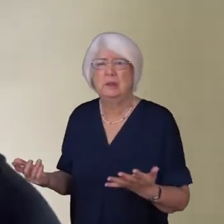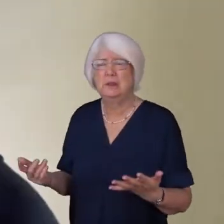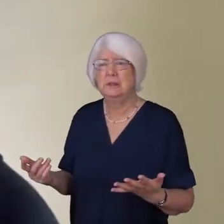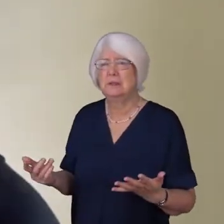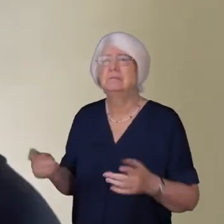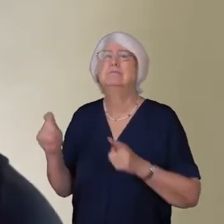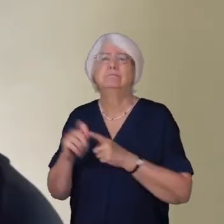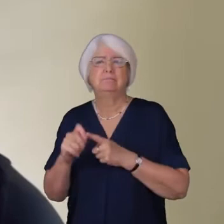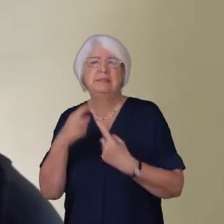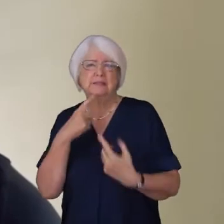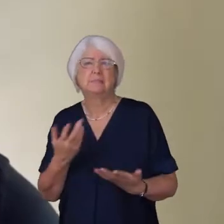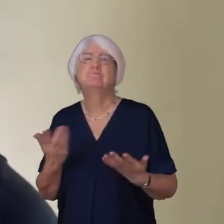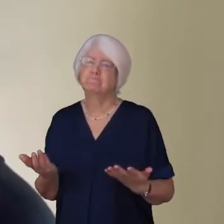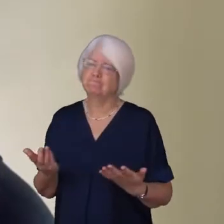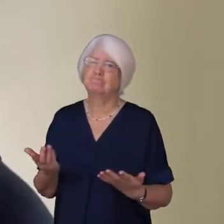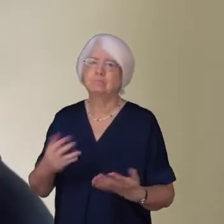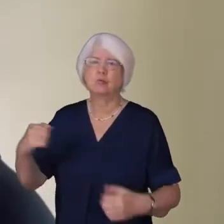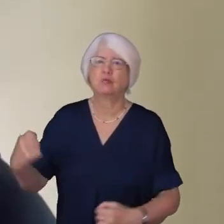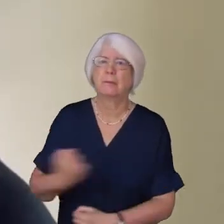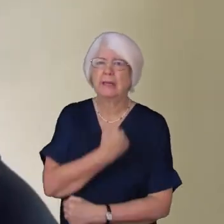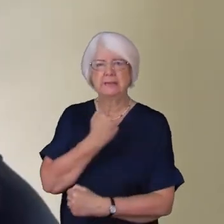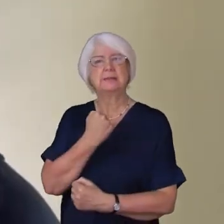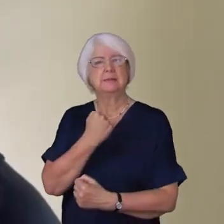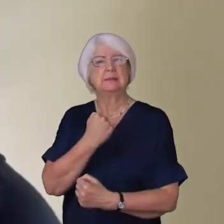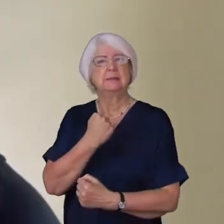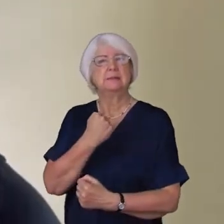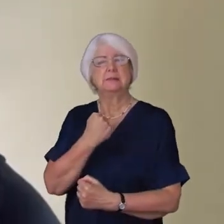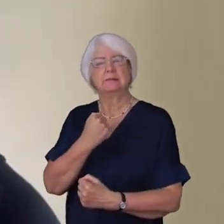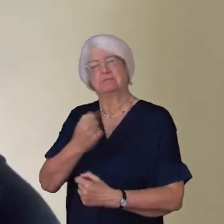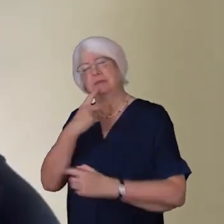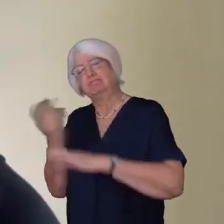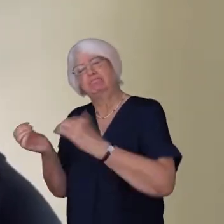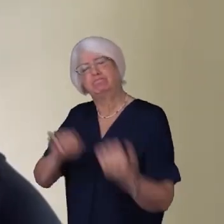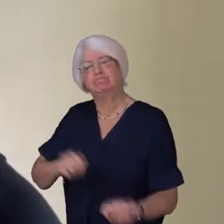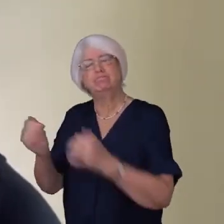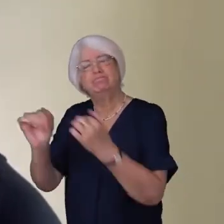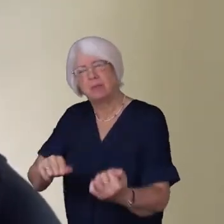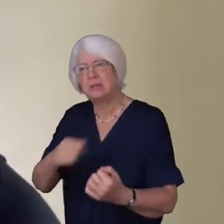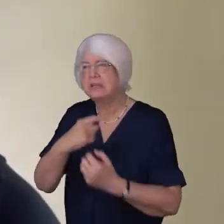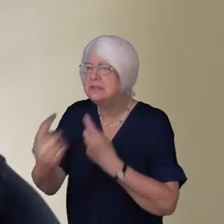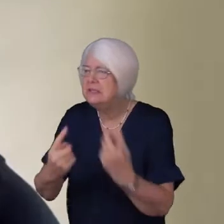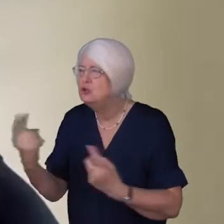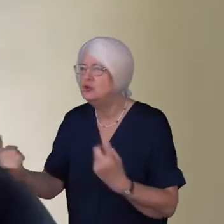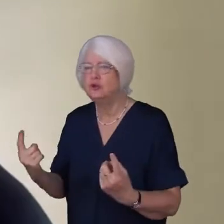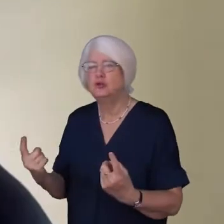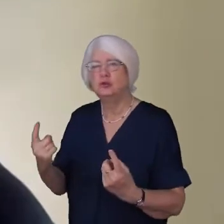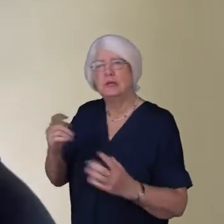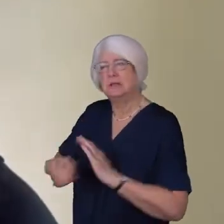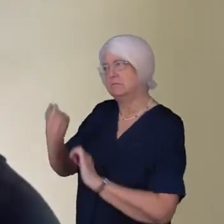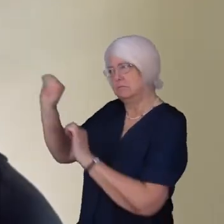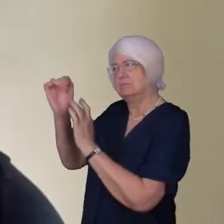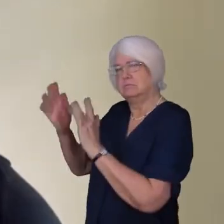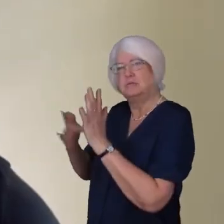we do? Peter said to them, Repent and be baptized, every one of you, in the name of Jesus